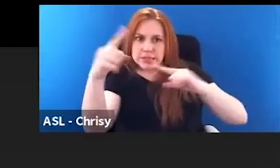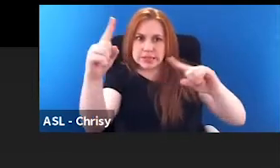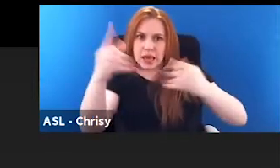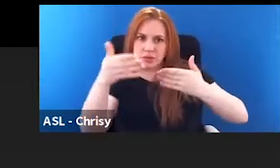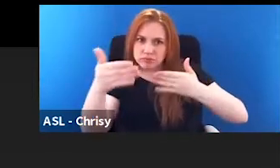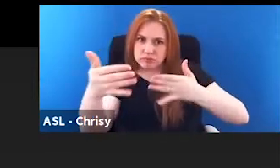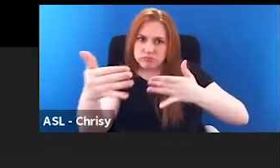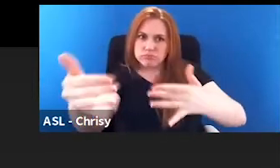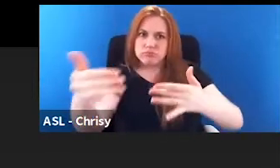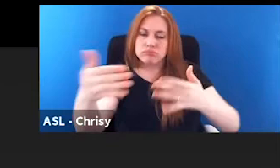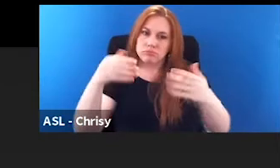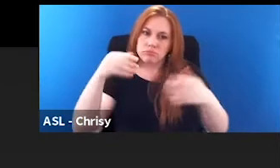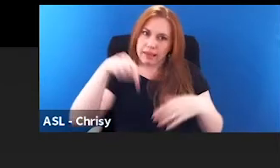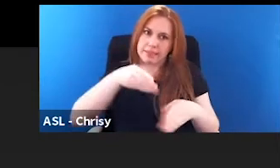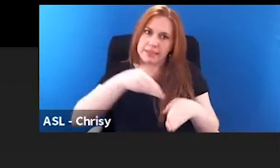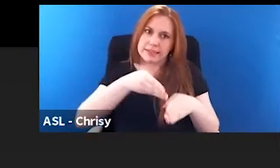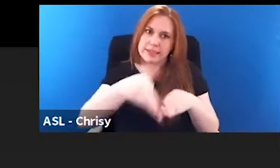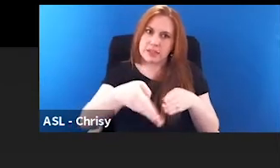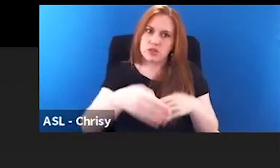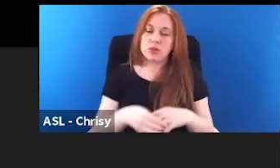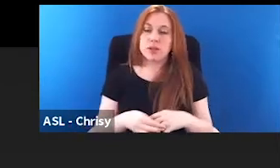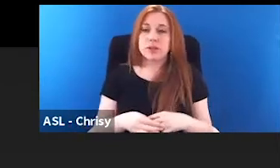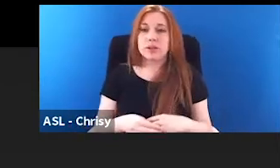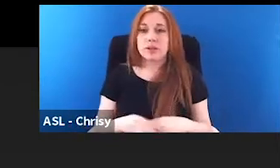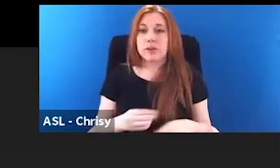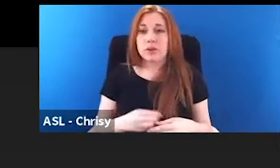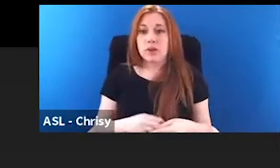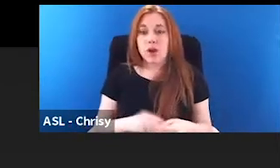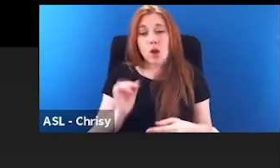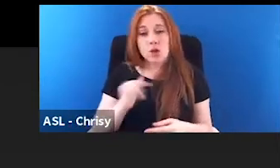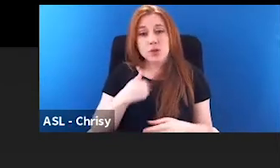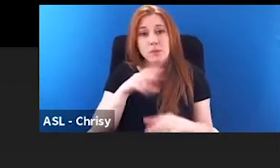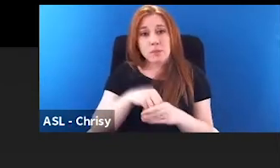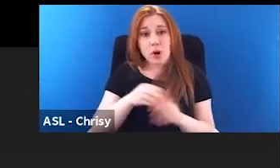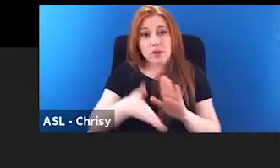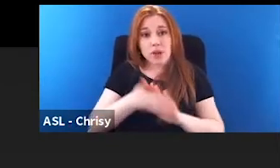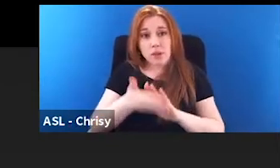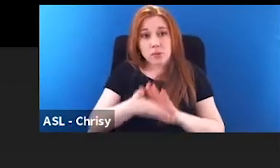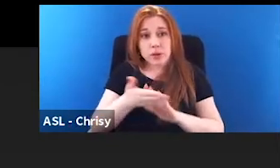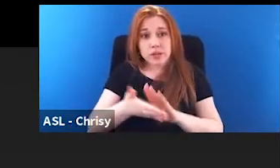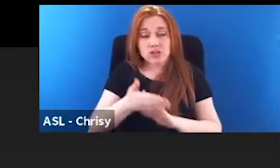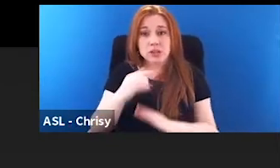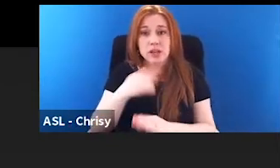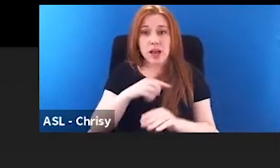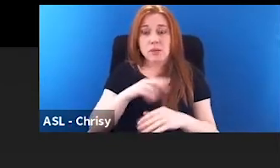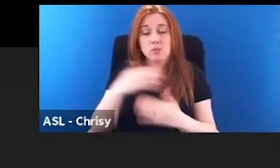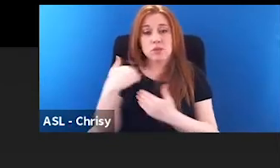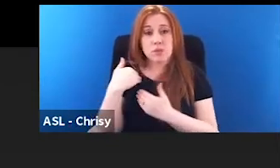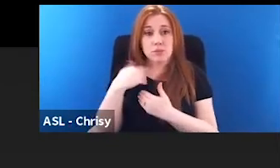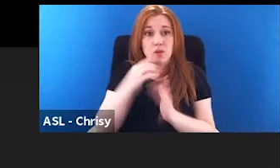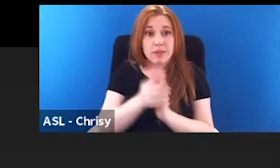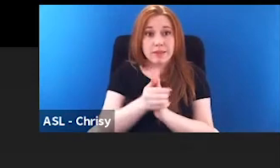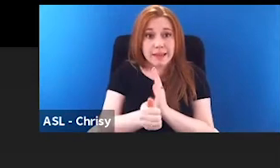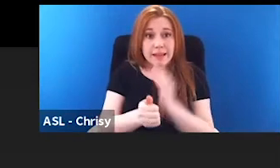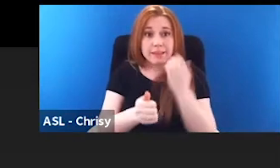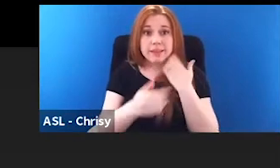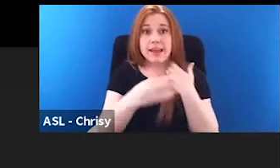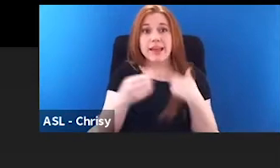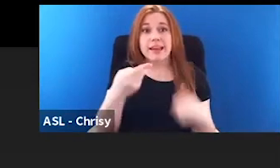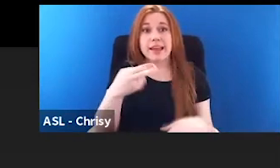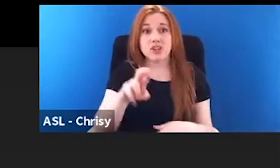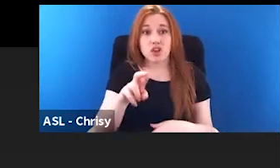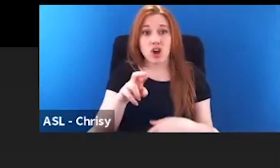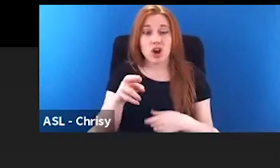this industry. And also, I'm, being part of operations, I am responsible for the talent and HR in our office as